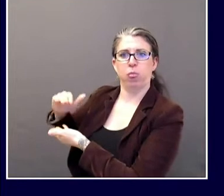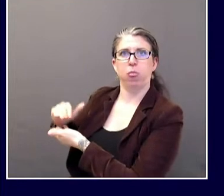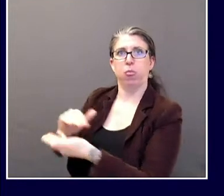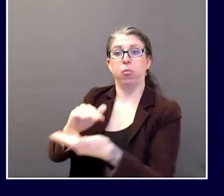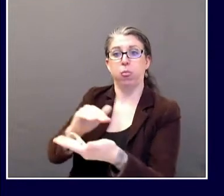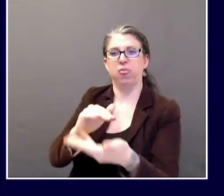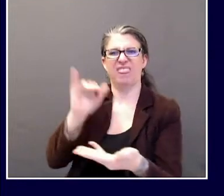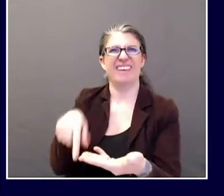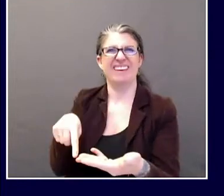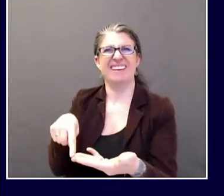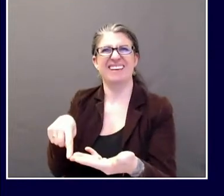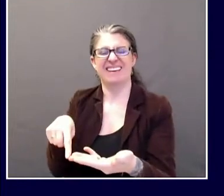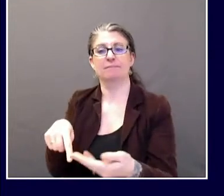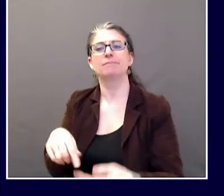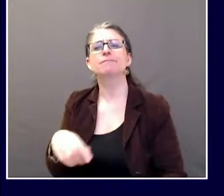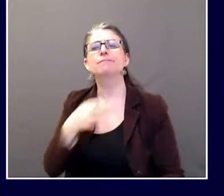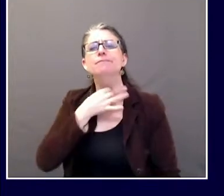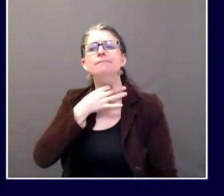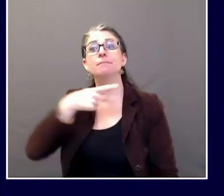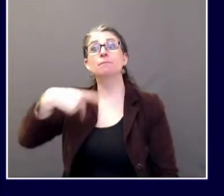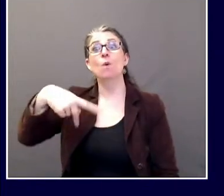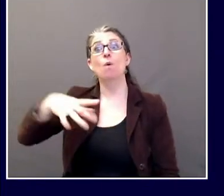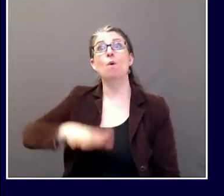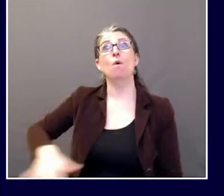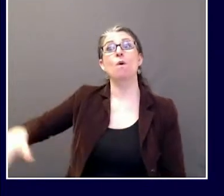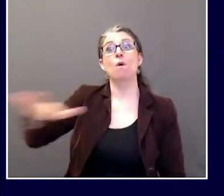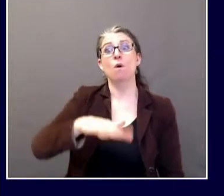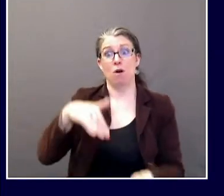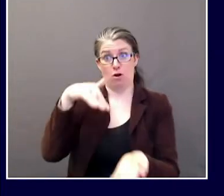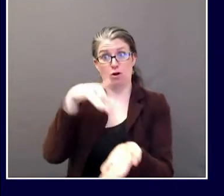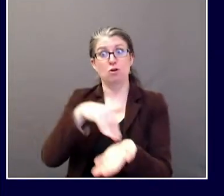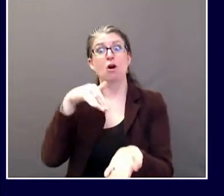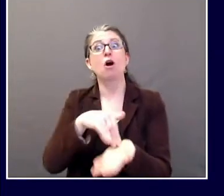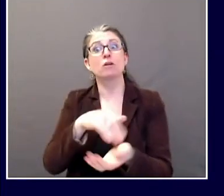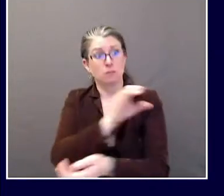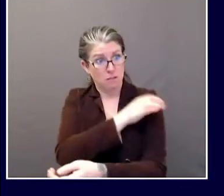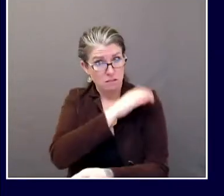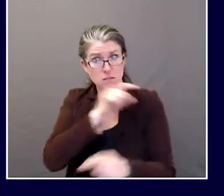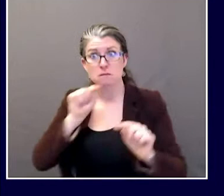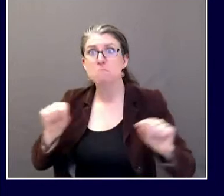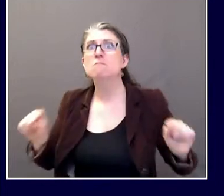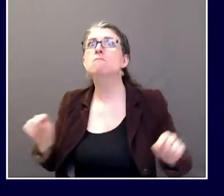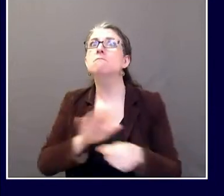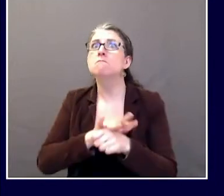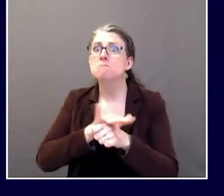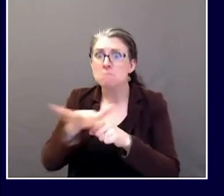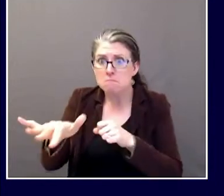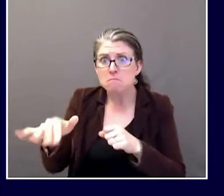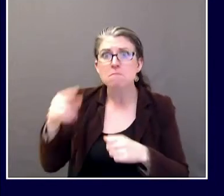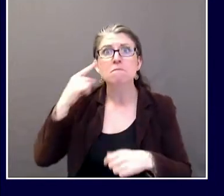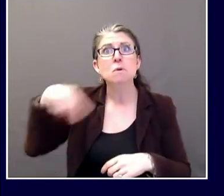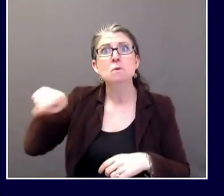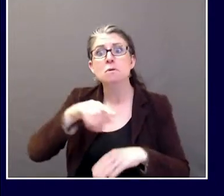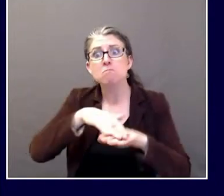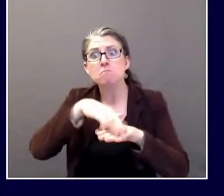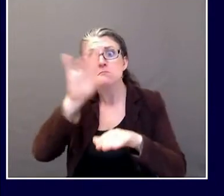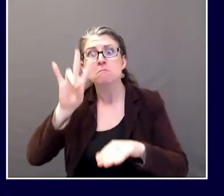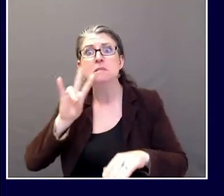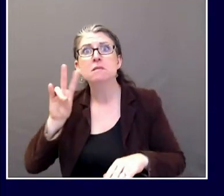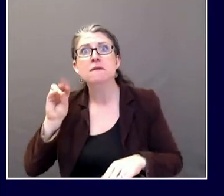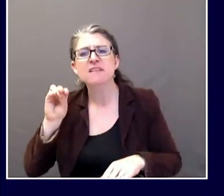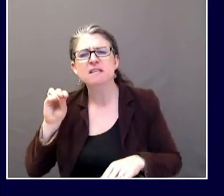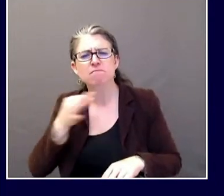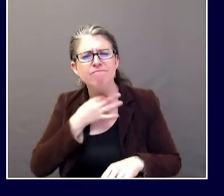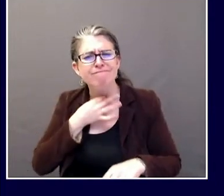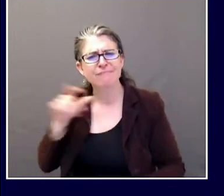none in Washington County. I know you mentioned trying to get vaccines into arms as quickly as possible, but I'm wondering how you're considering equity alongside that,